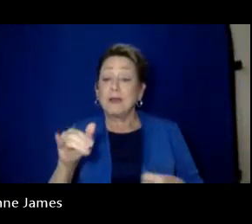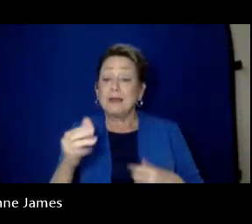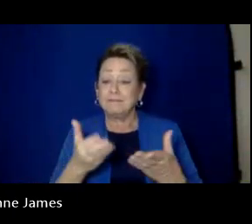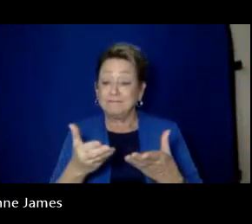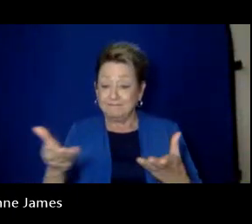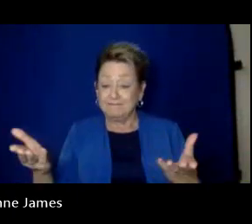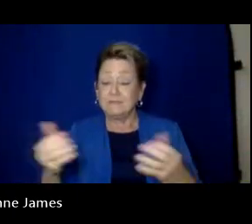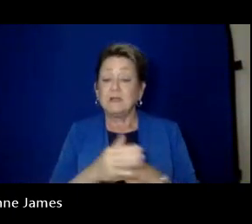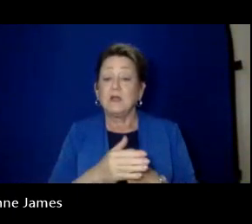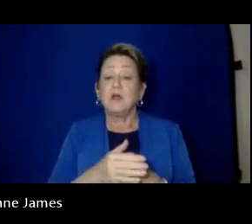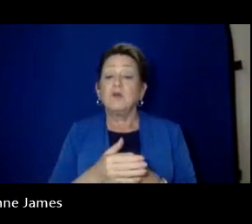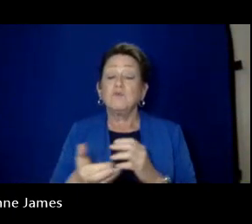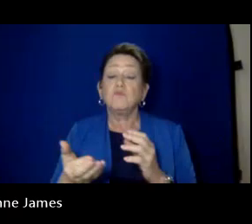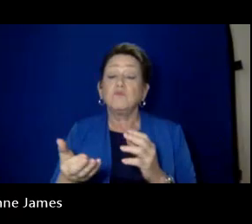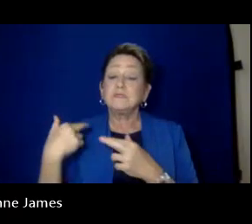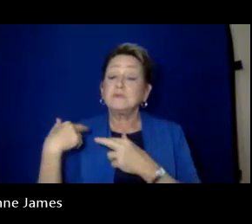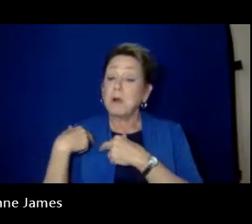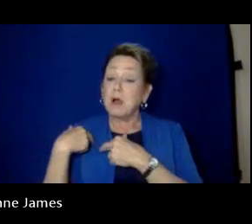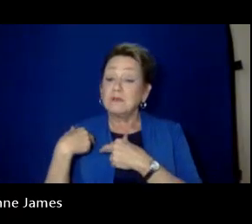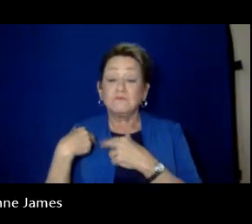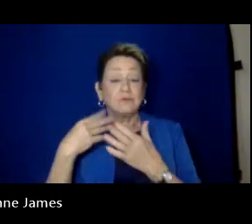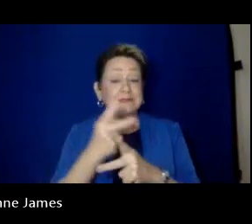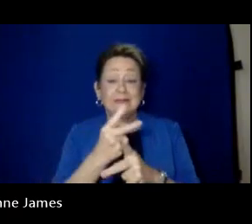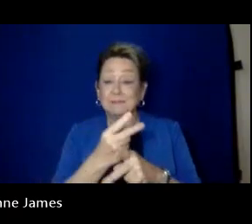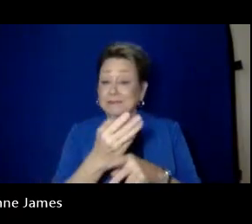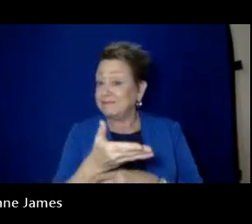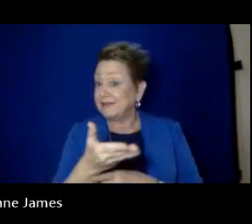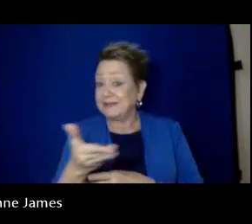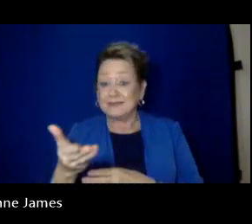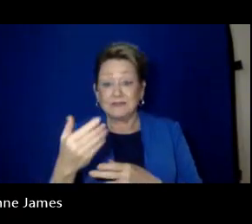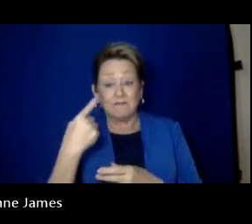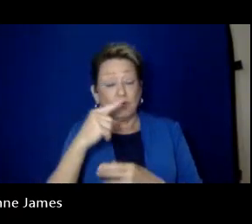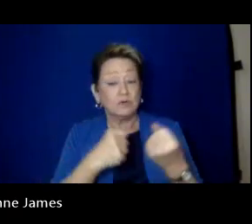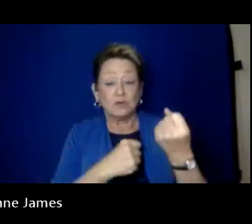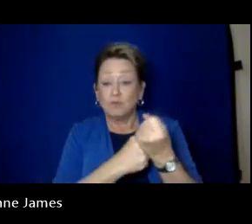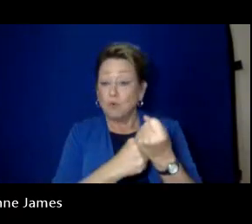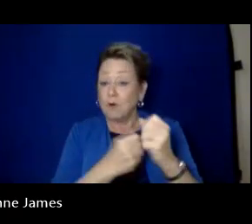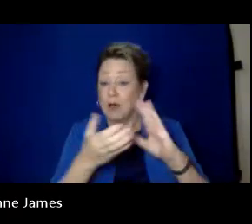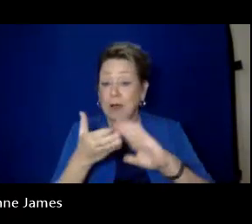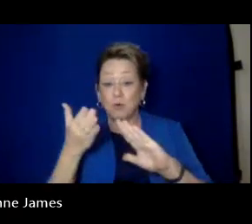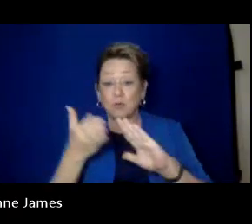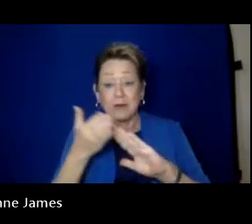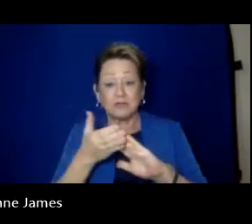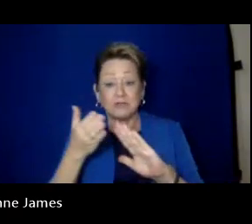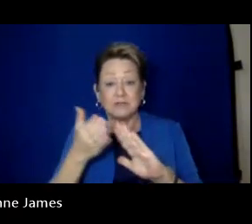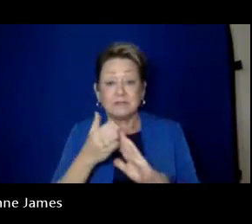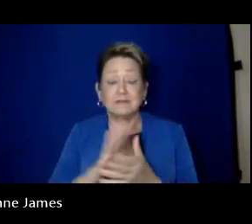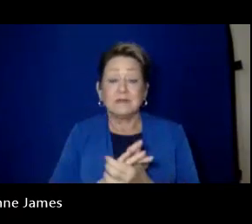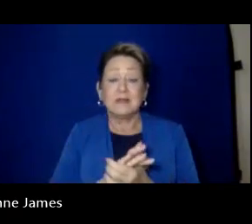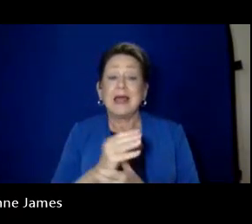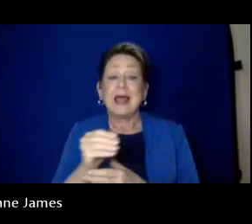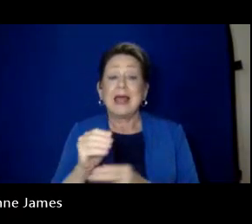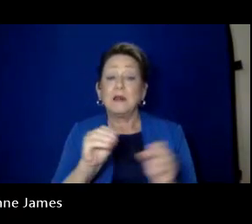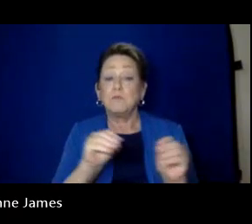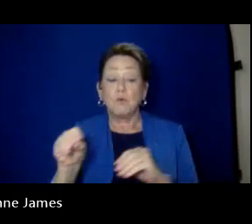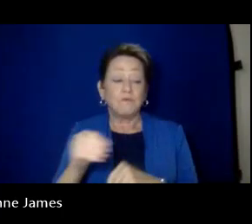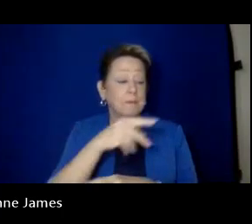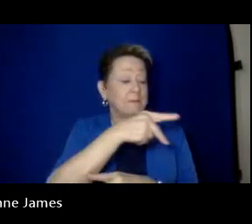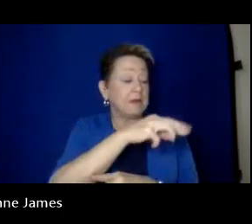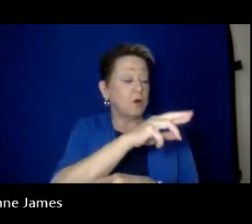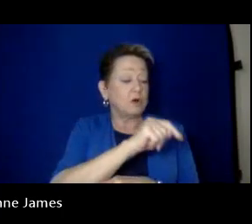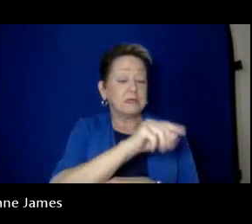for maintaining stock of materials, parts, supplies to support operations, the movements of these items between